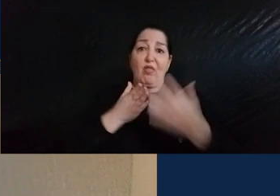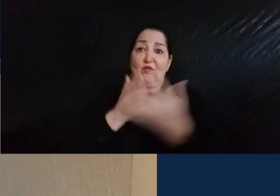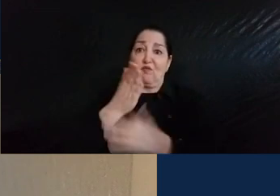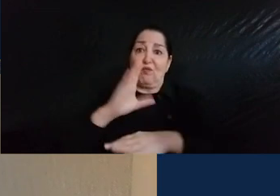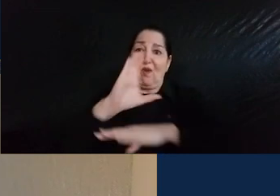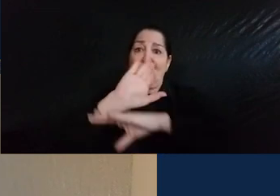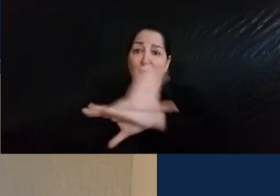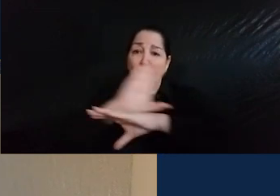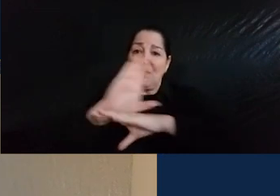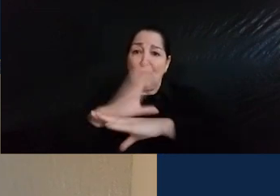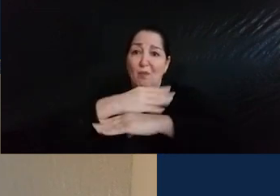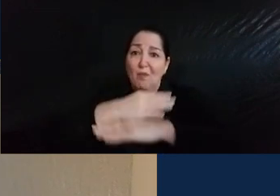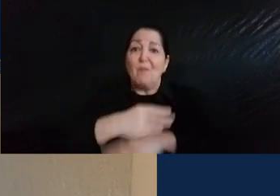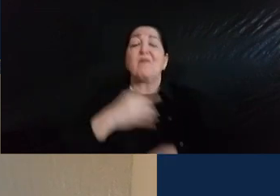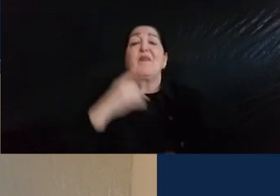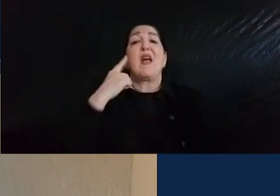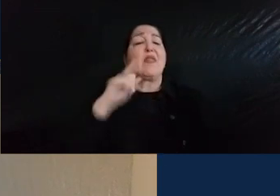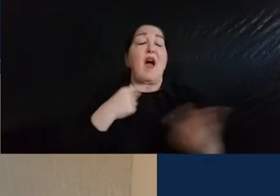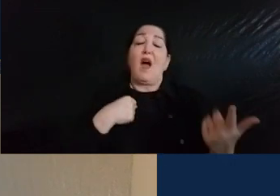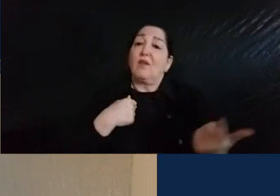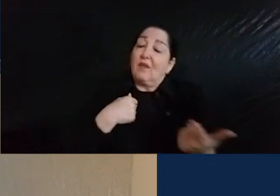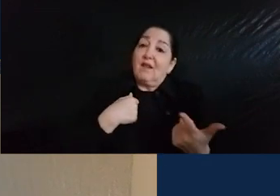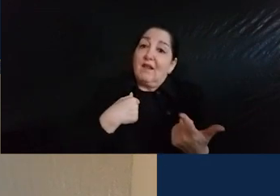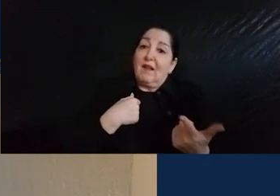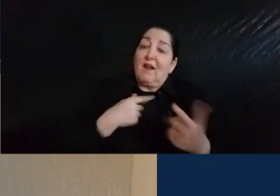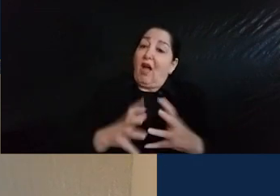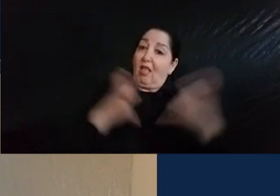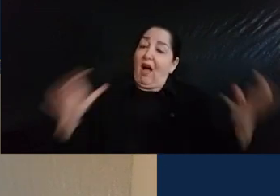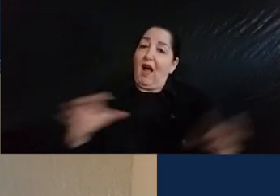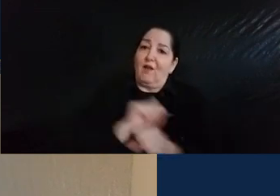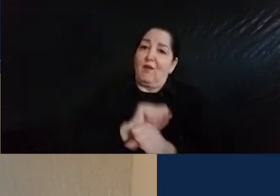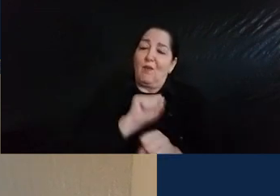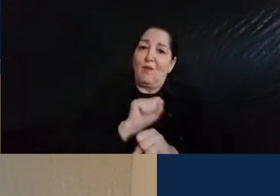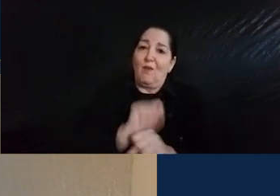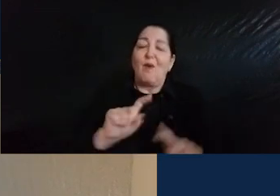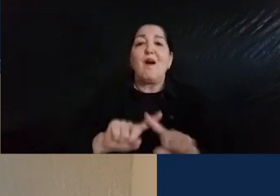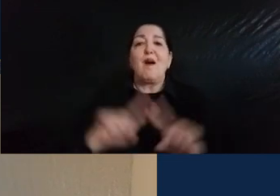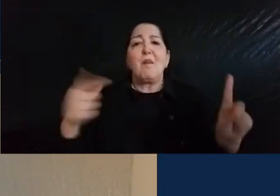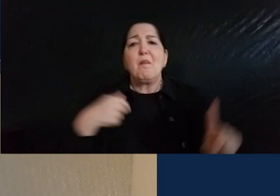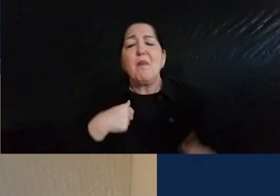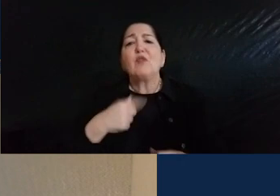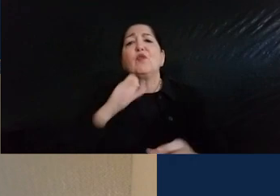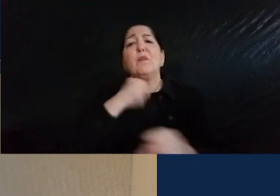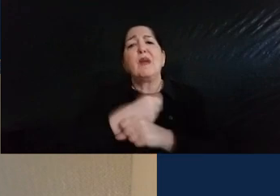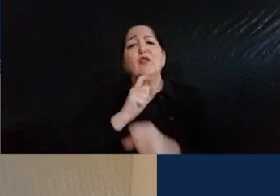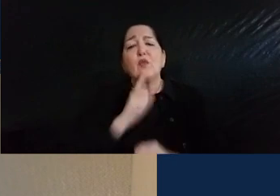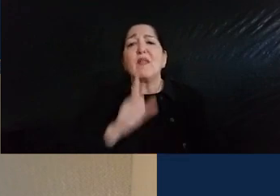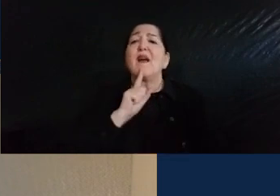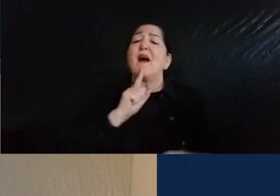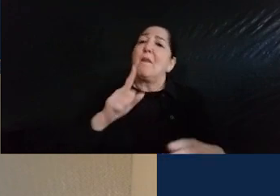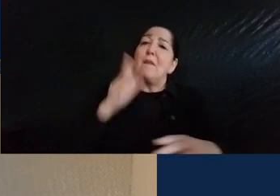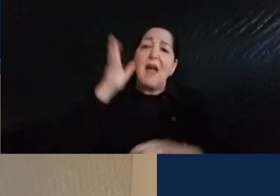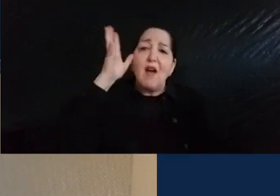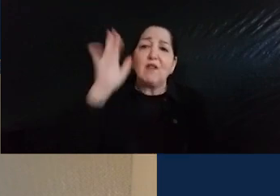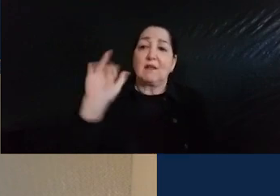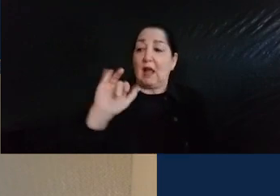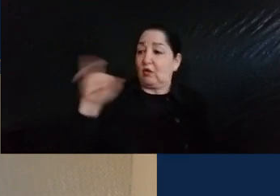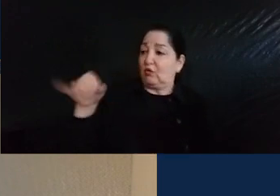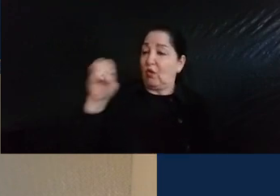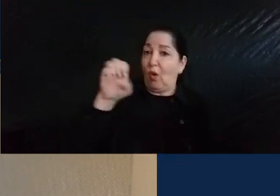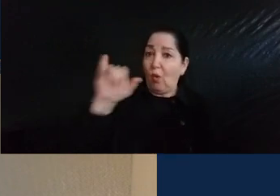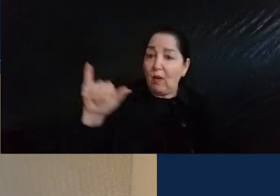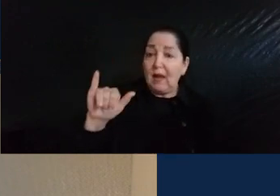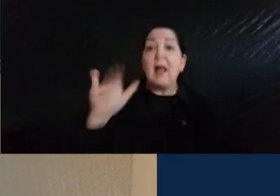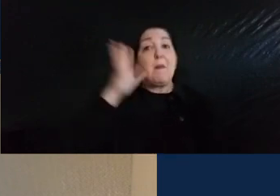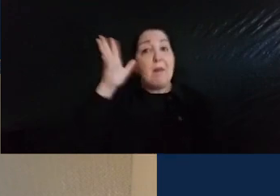Herculean effort ensures that parents like Joey, parents like those sitting one room over, have a place to give their children